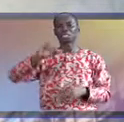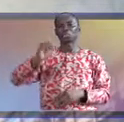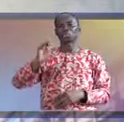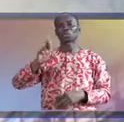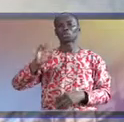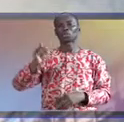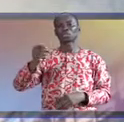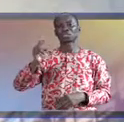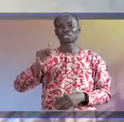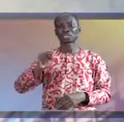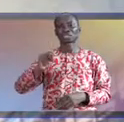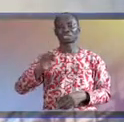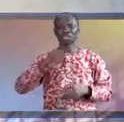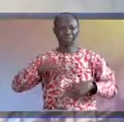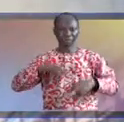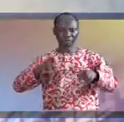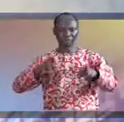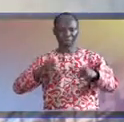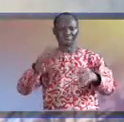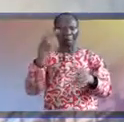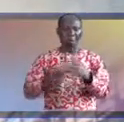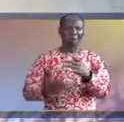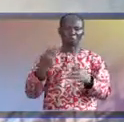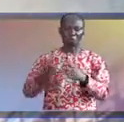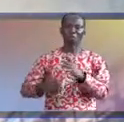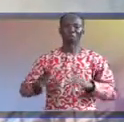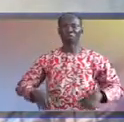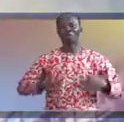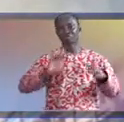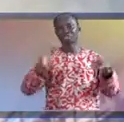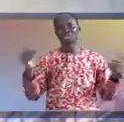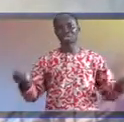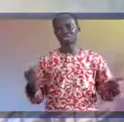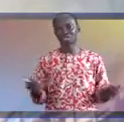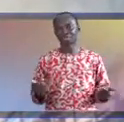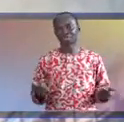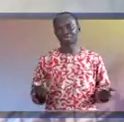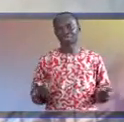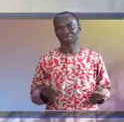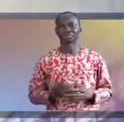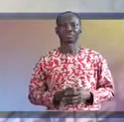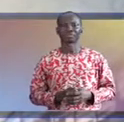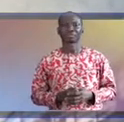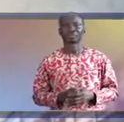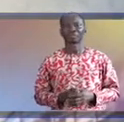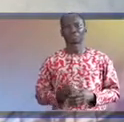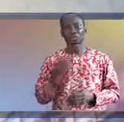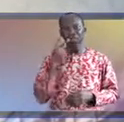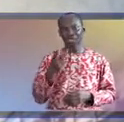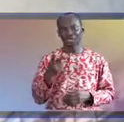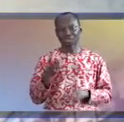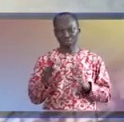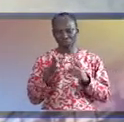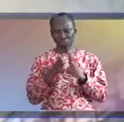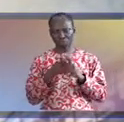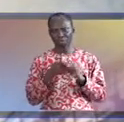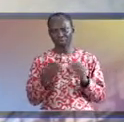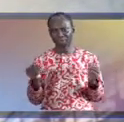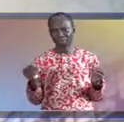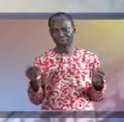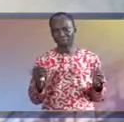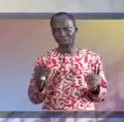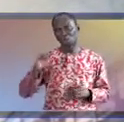sins. Very interesting. And he can say, why you want to say, or say, and no mono,